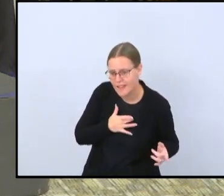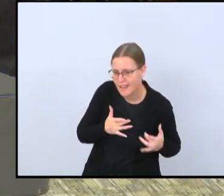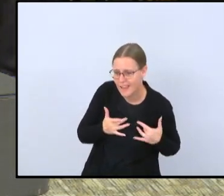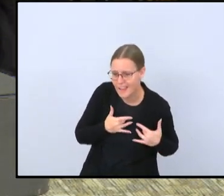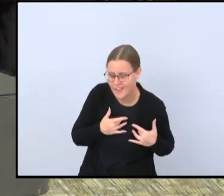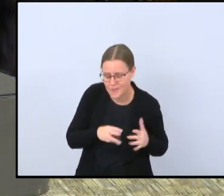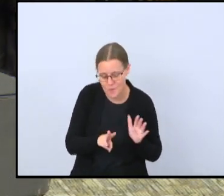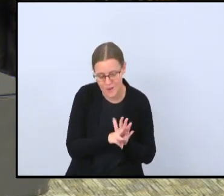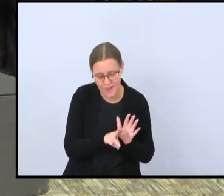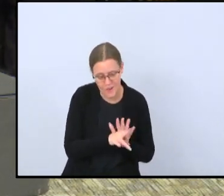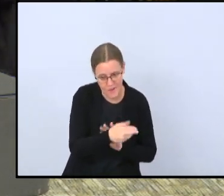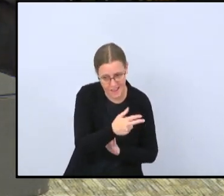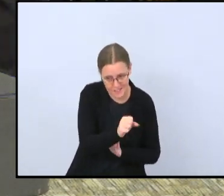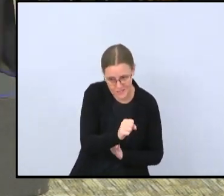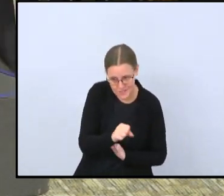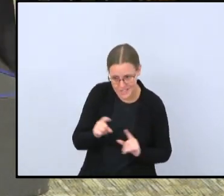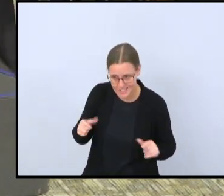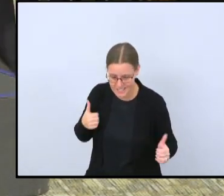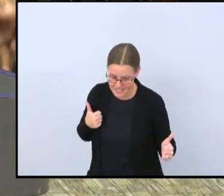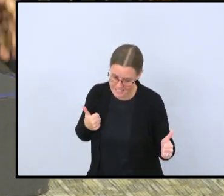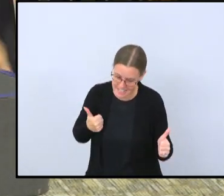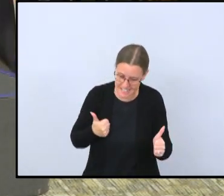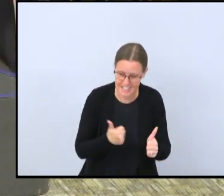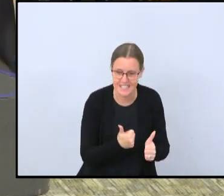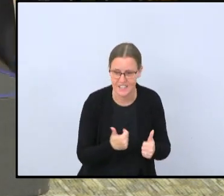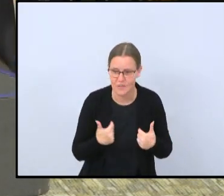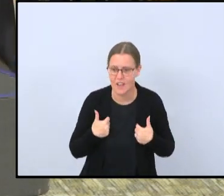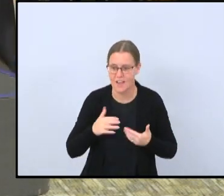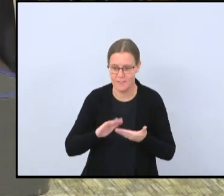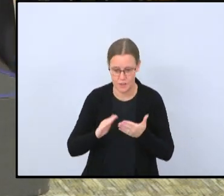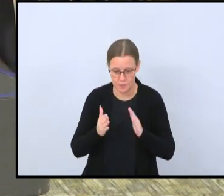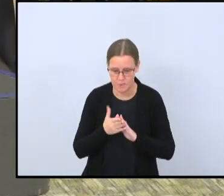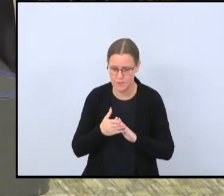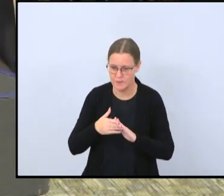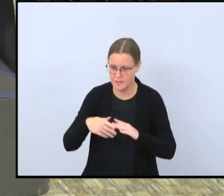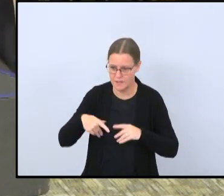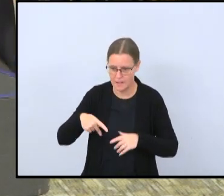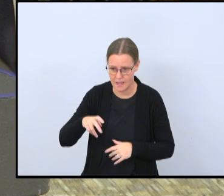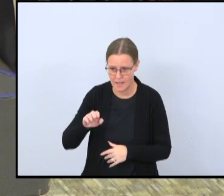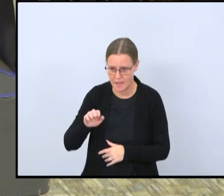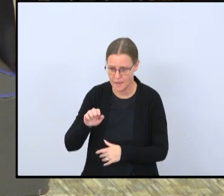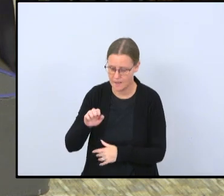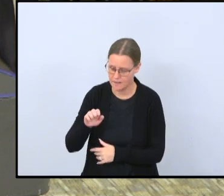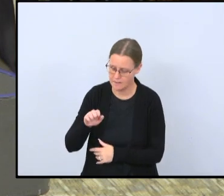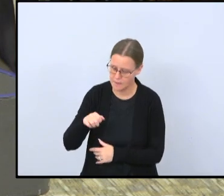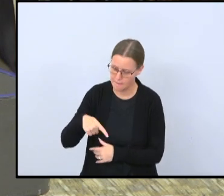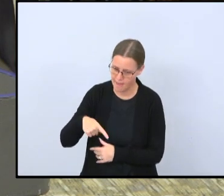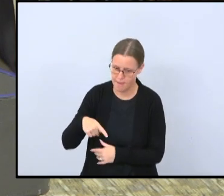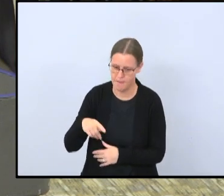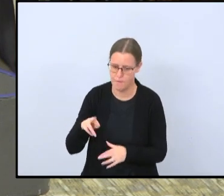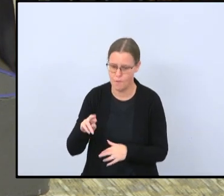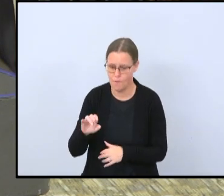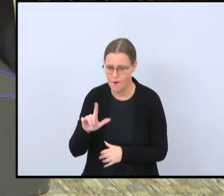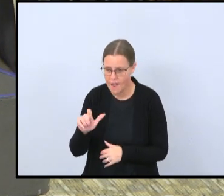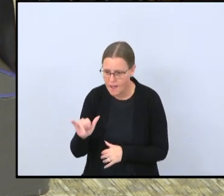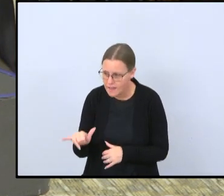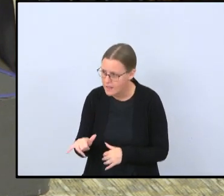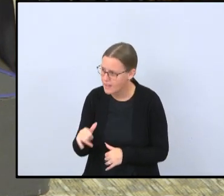Coach Martinez. So I'm excited about that. We're going to have a community pep rally. We're going to stand by. We're going to bring purple and red